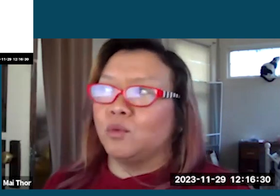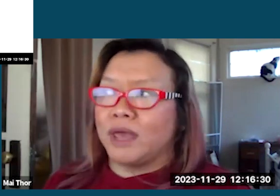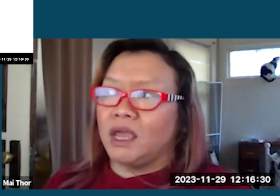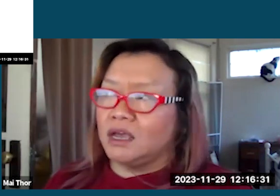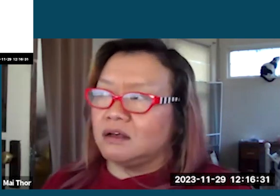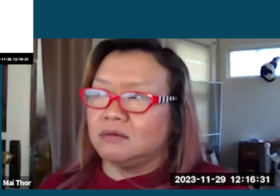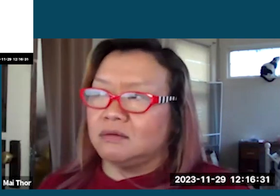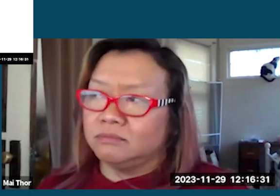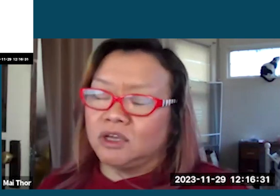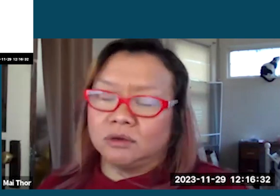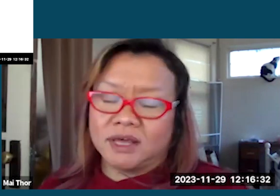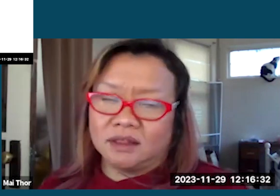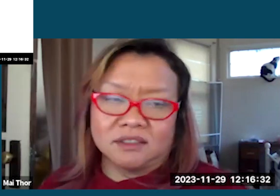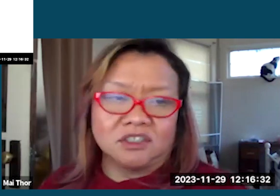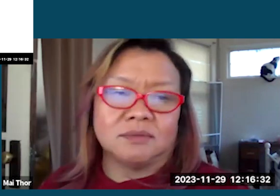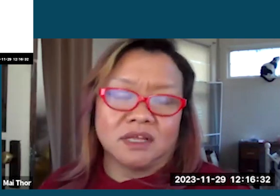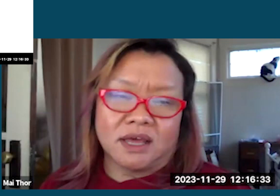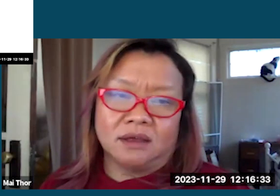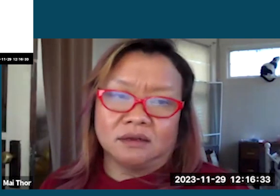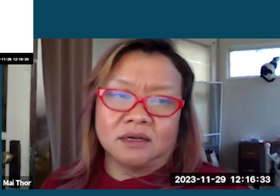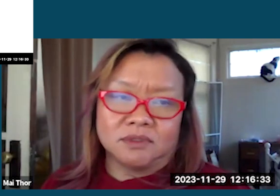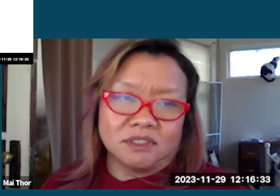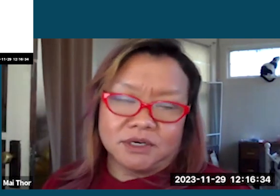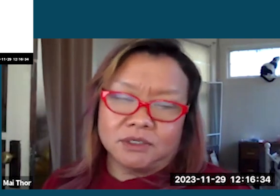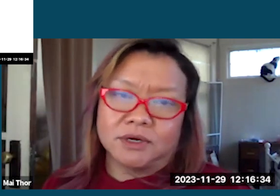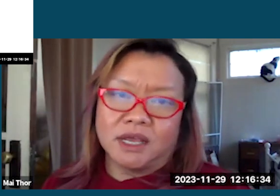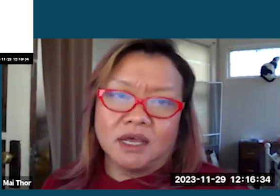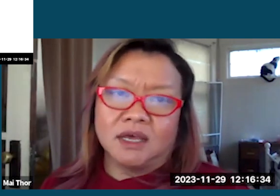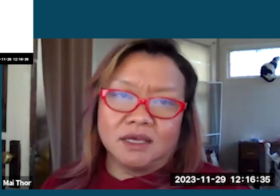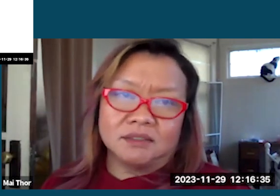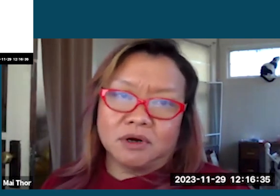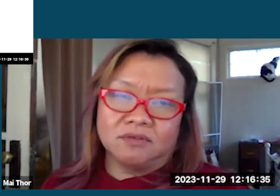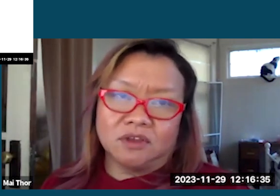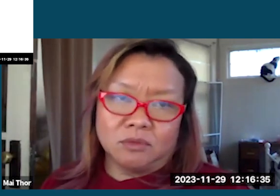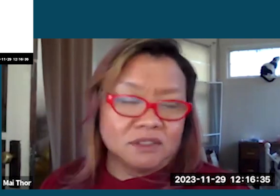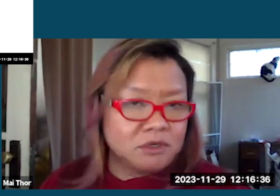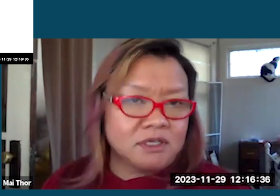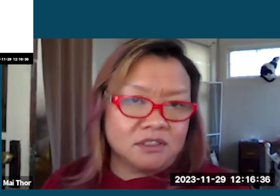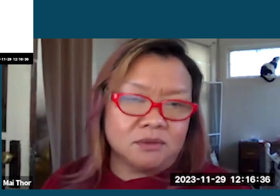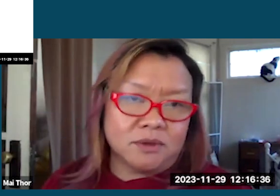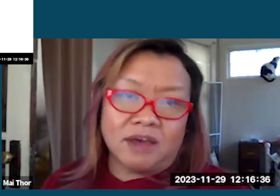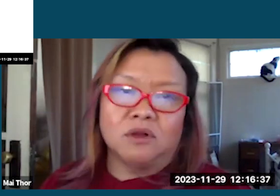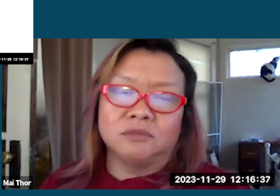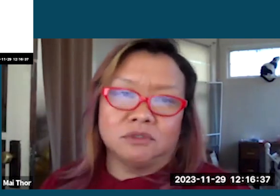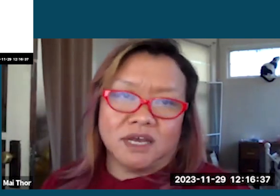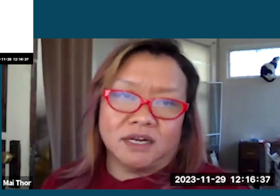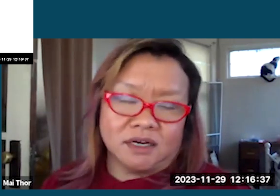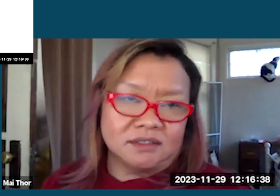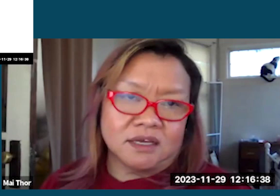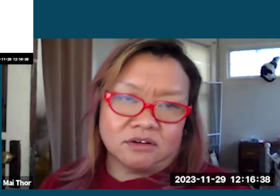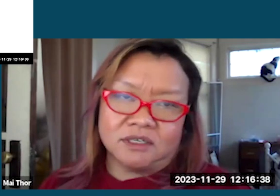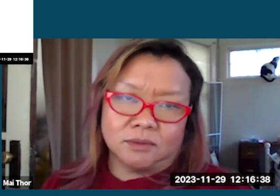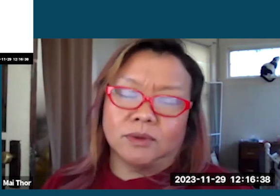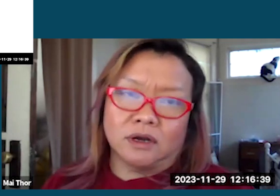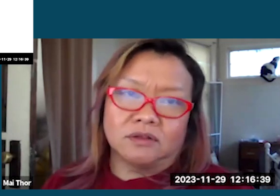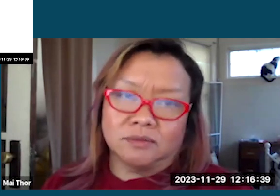in a health way, that's just something that comes with the territory. It's part of the human experience to have multiple